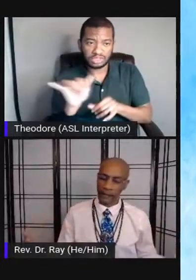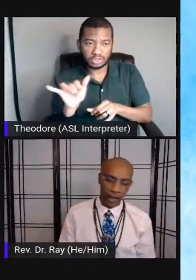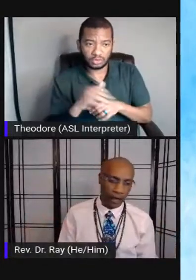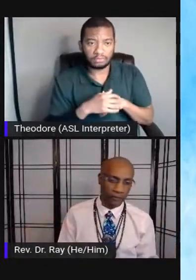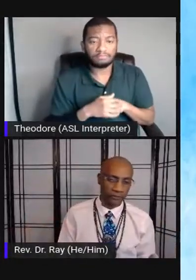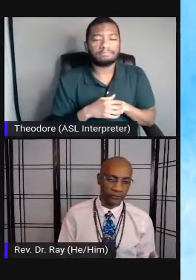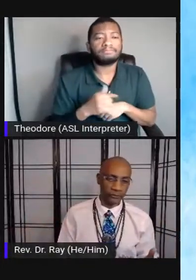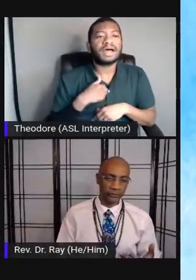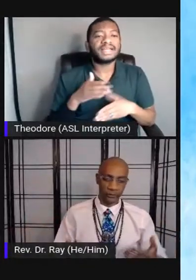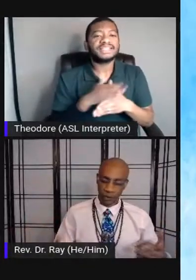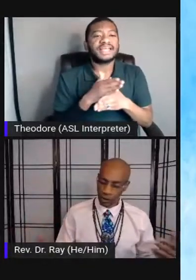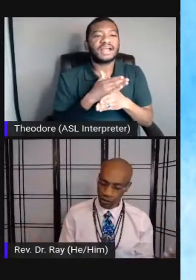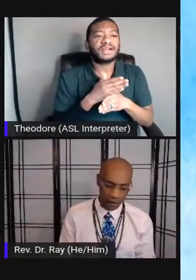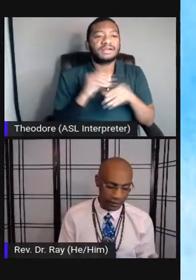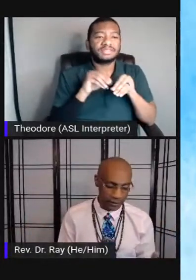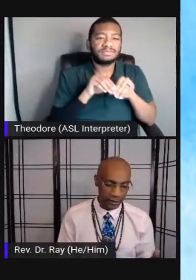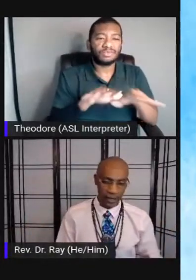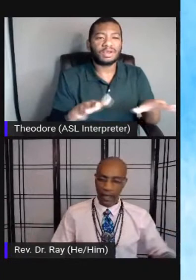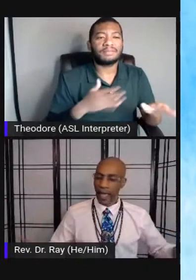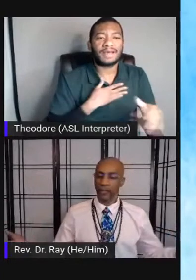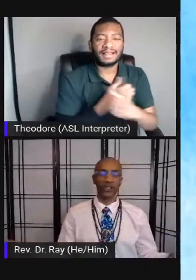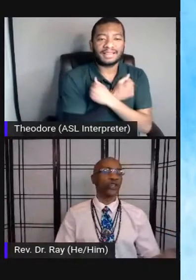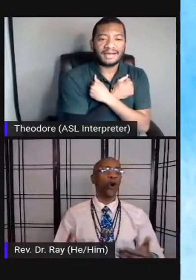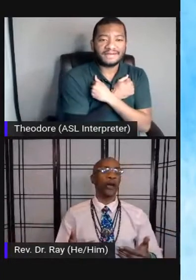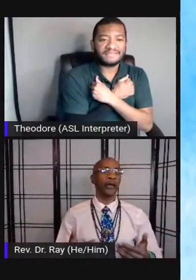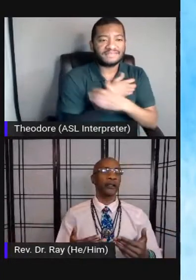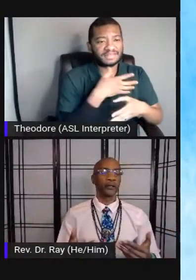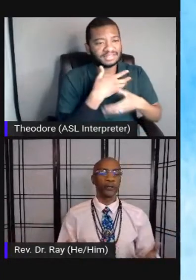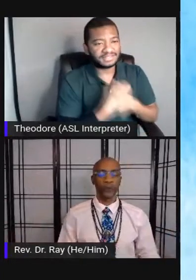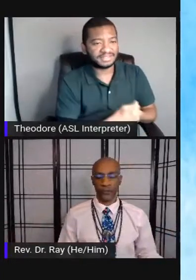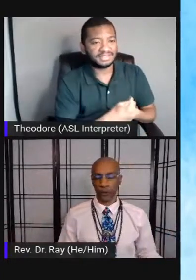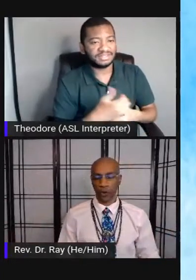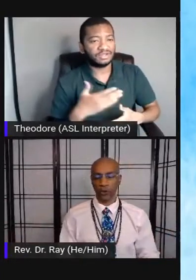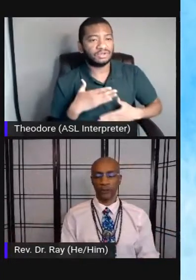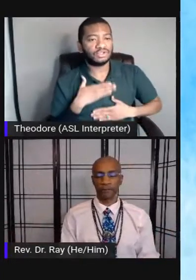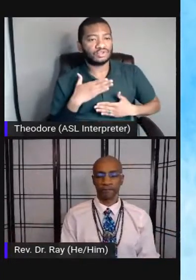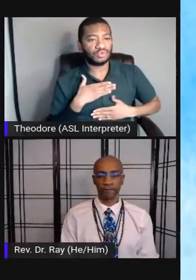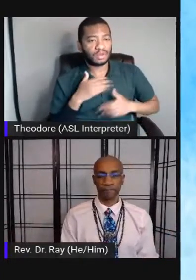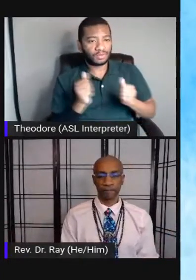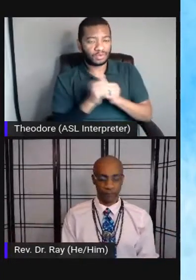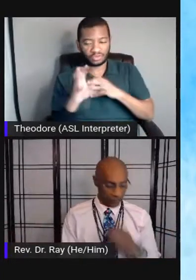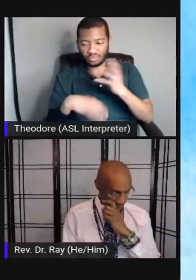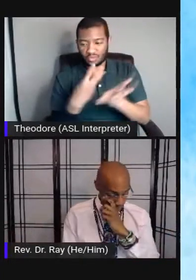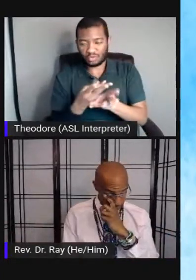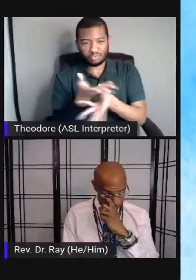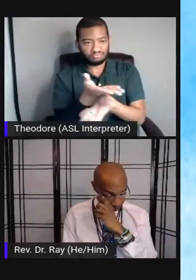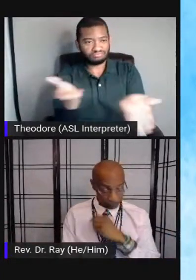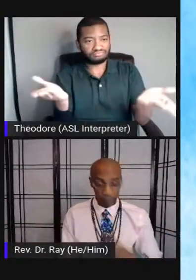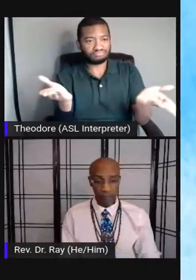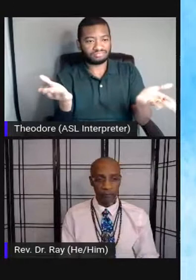my love, trust, and joy with the world.